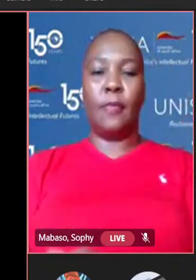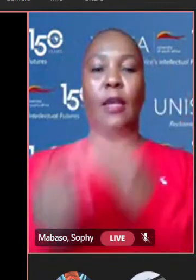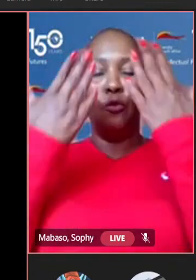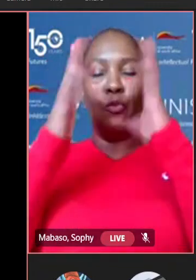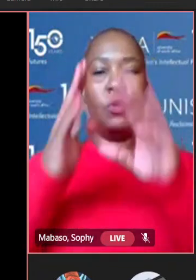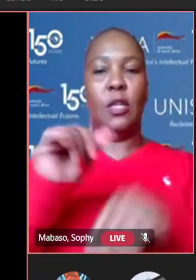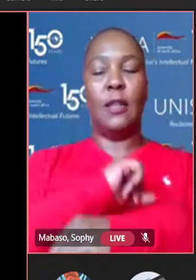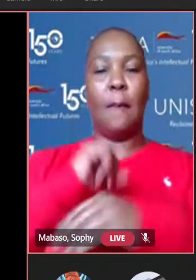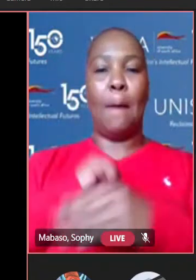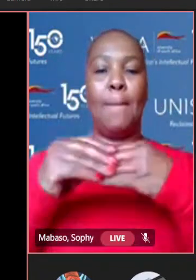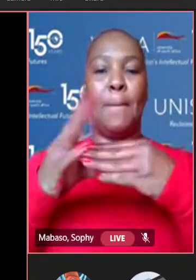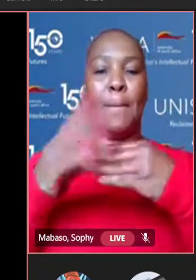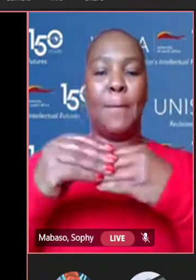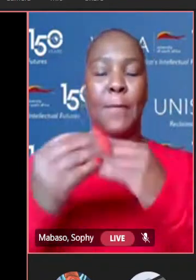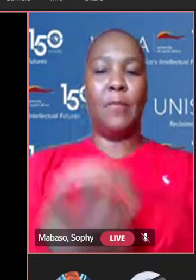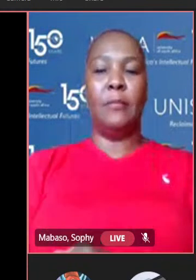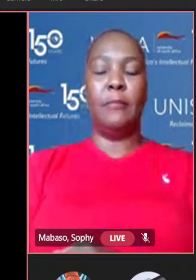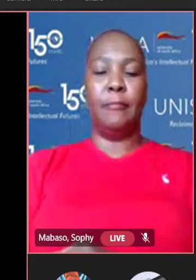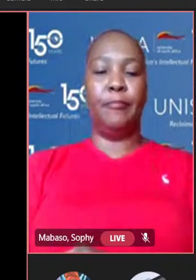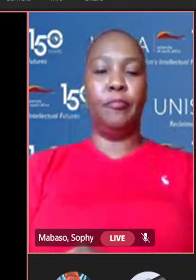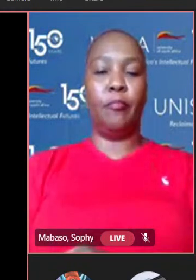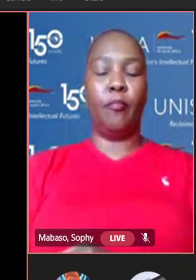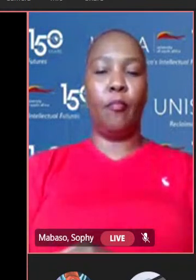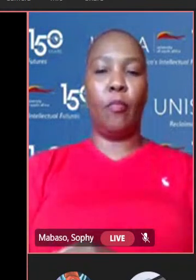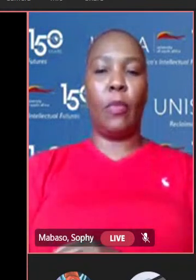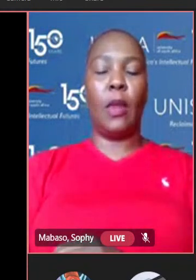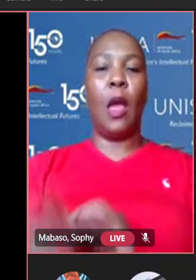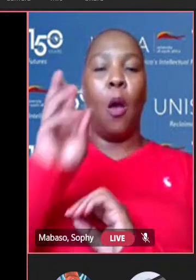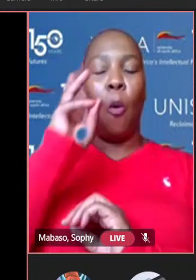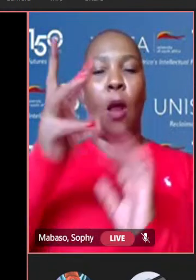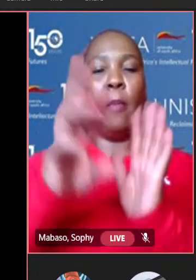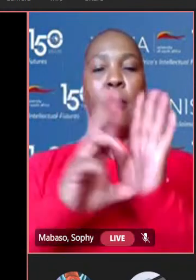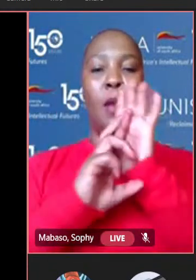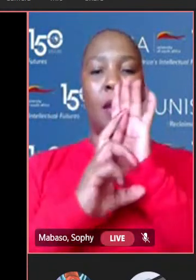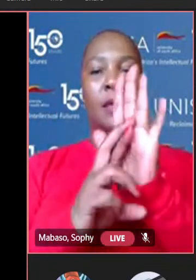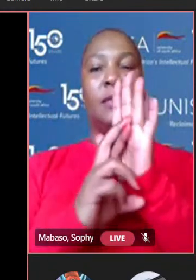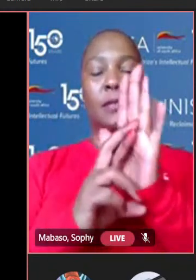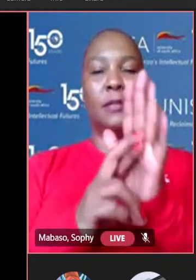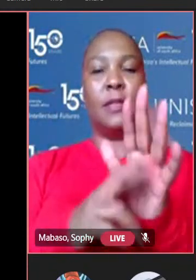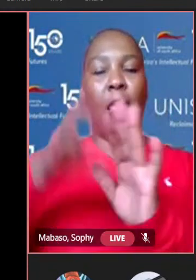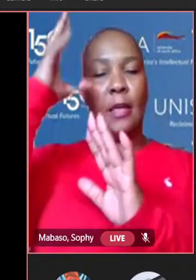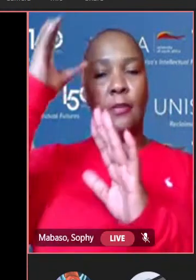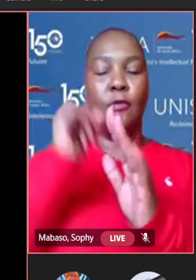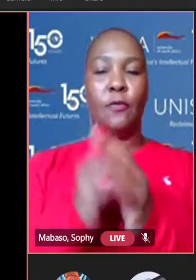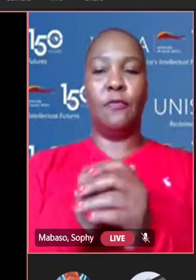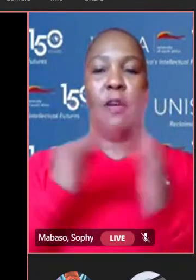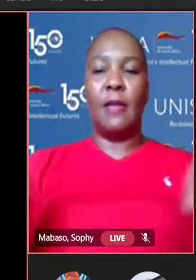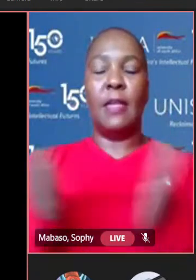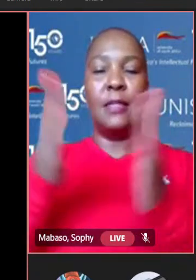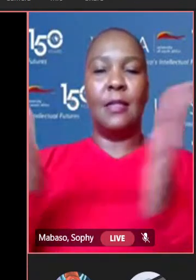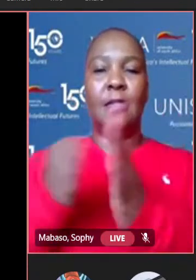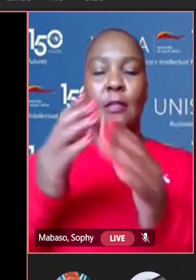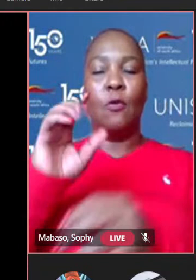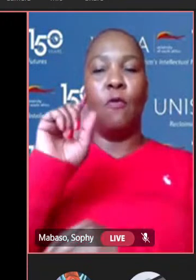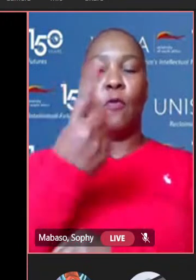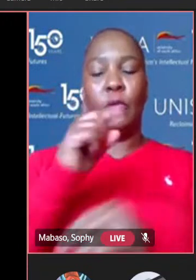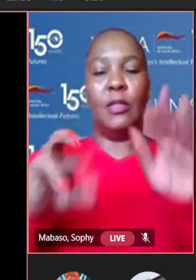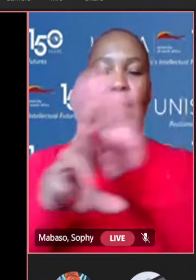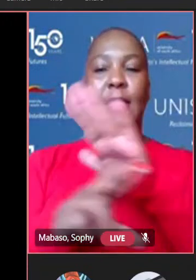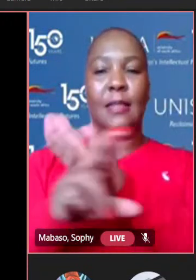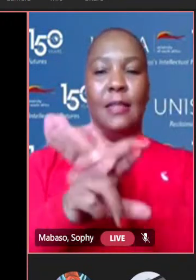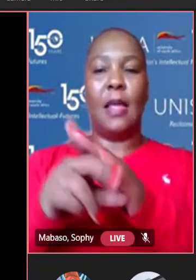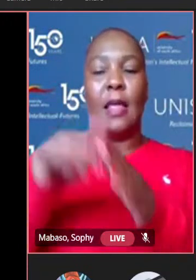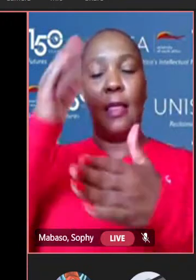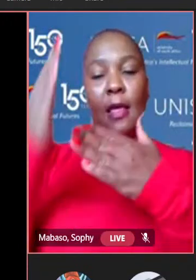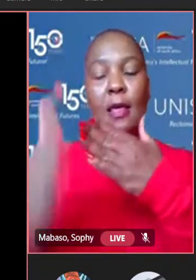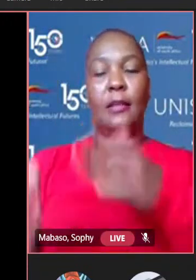colleagues. I'm going to be representing the head facilitation of learning, or the regions. At the end of